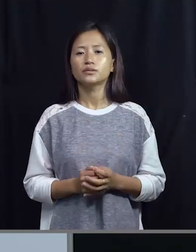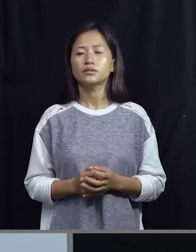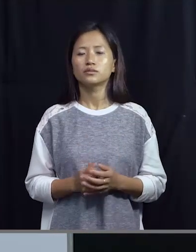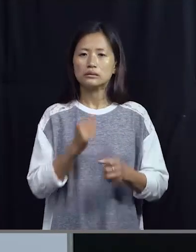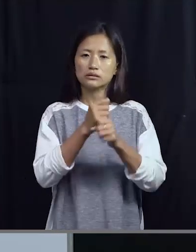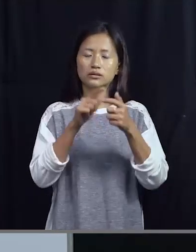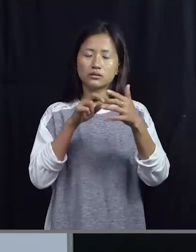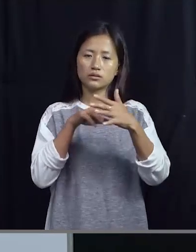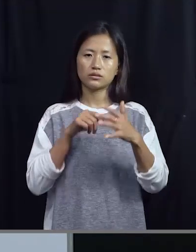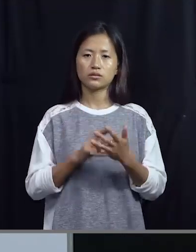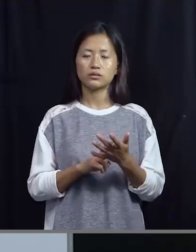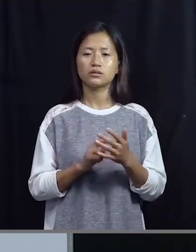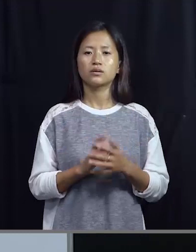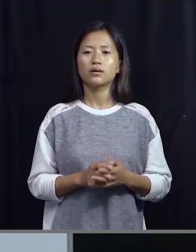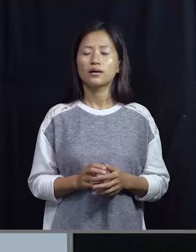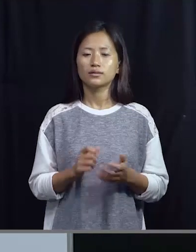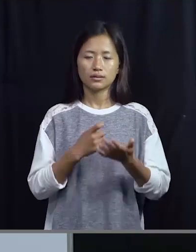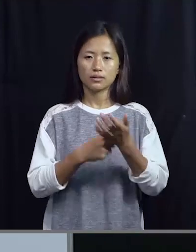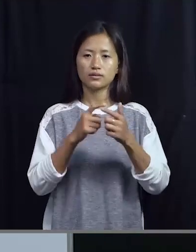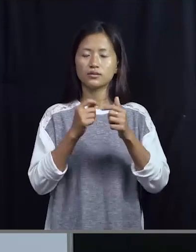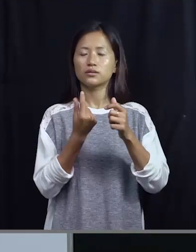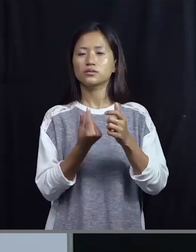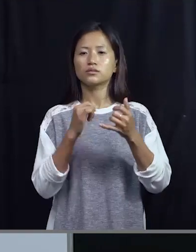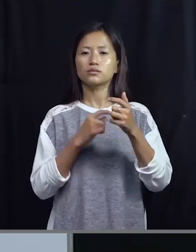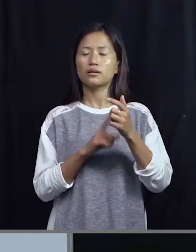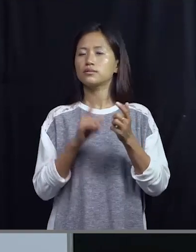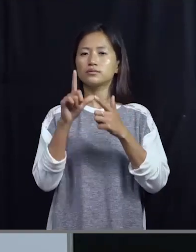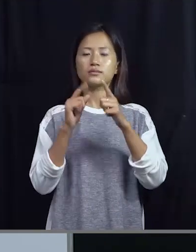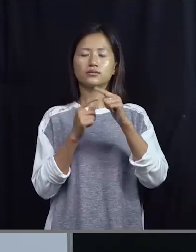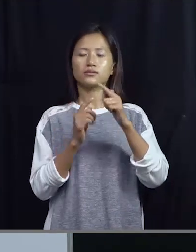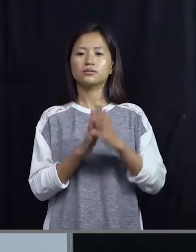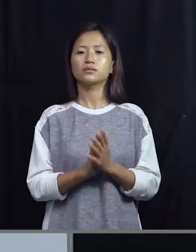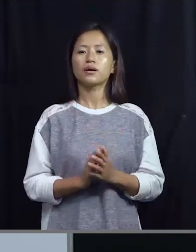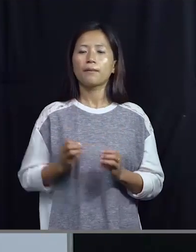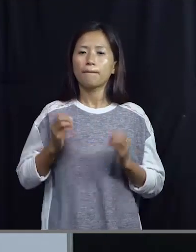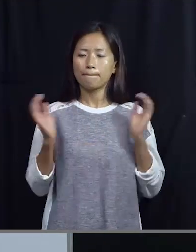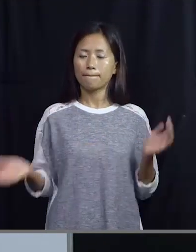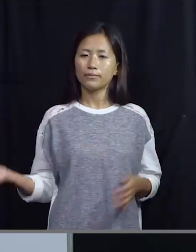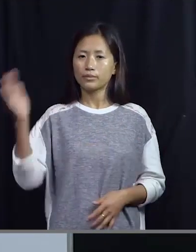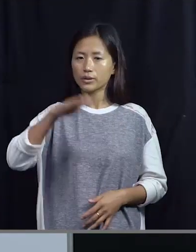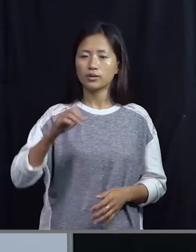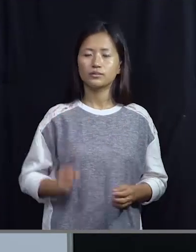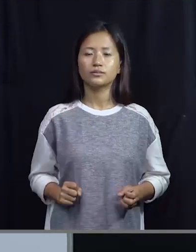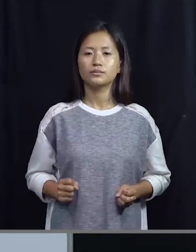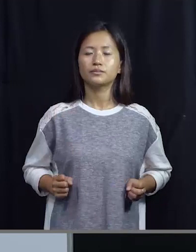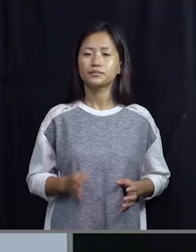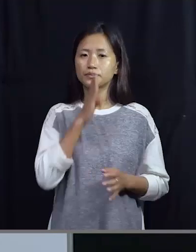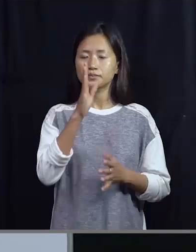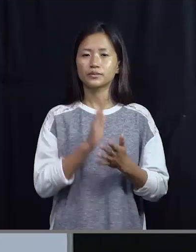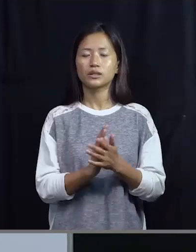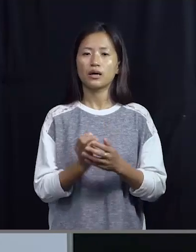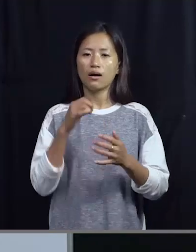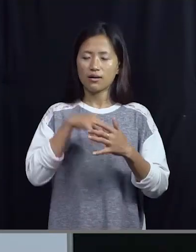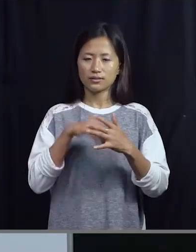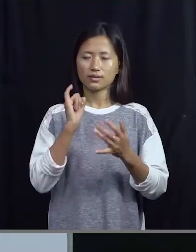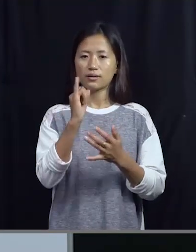okay? As a result of which, they become resistant to insects.